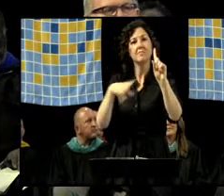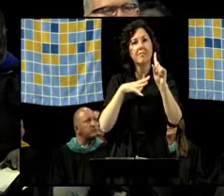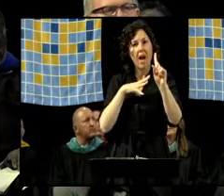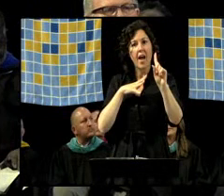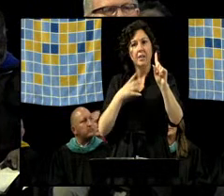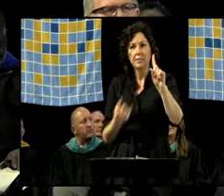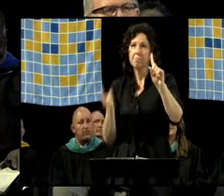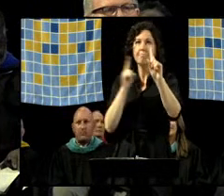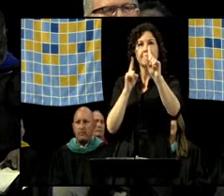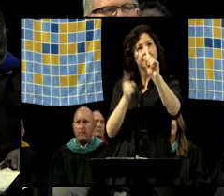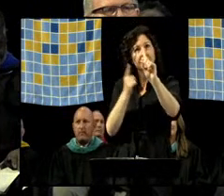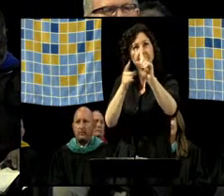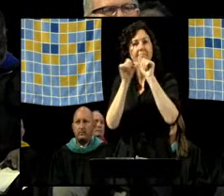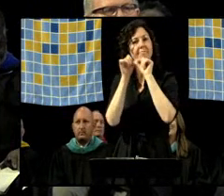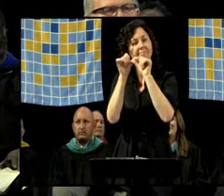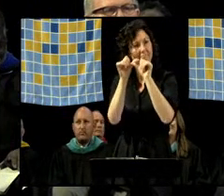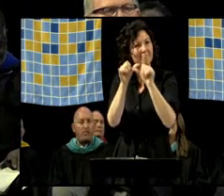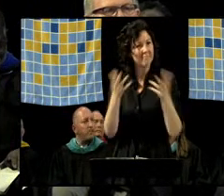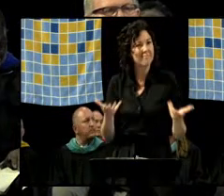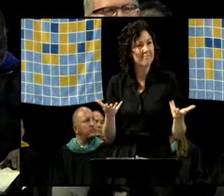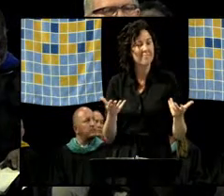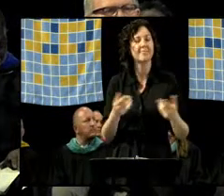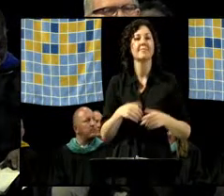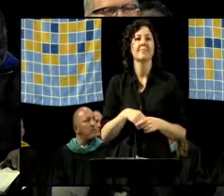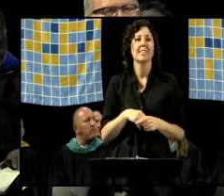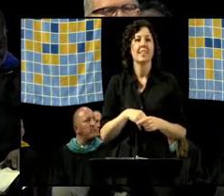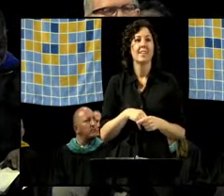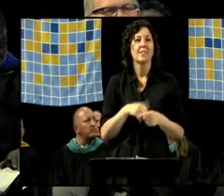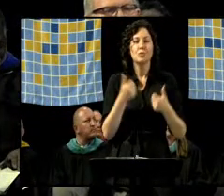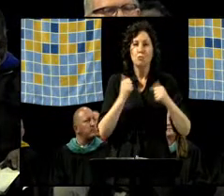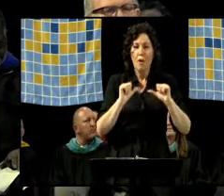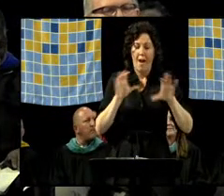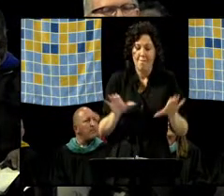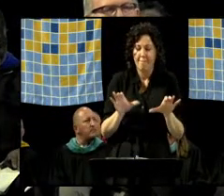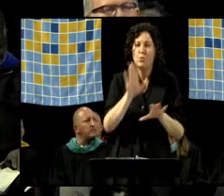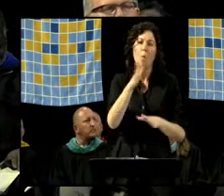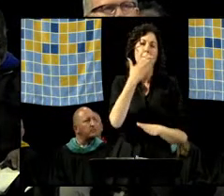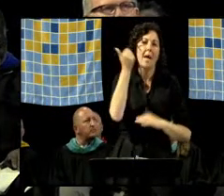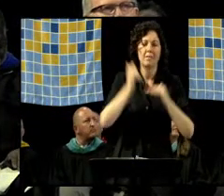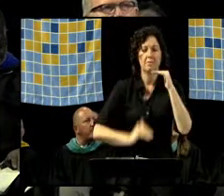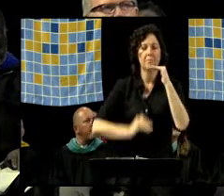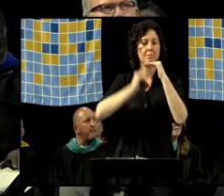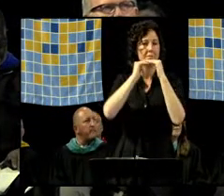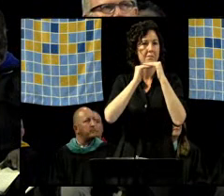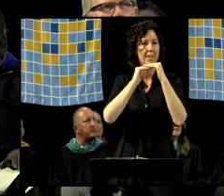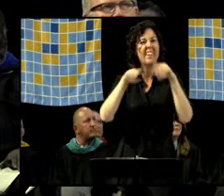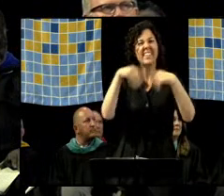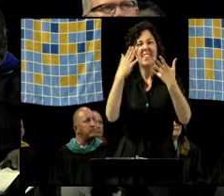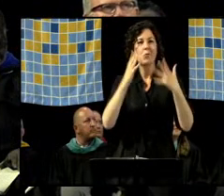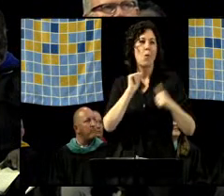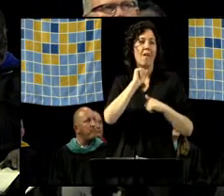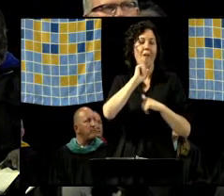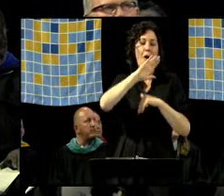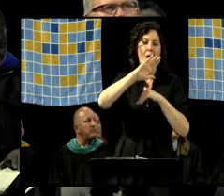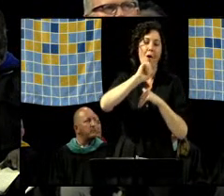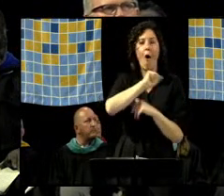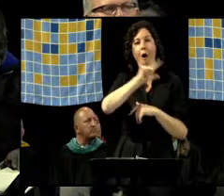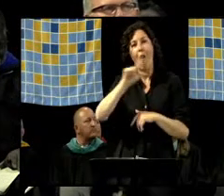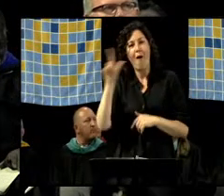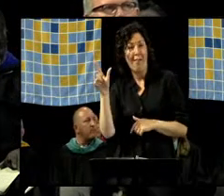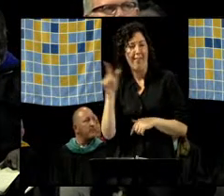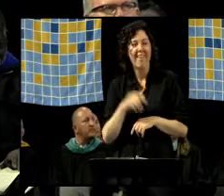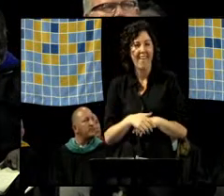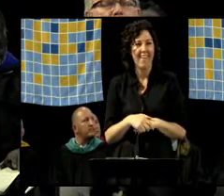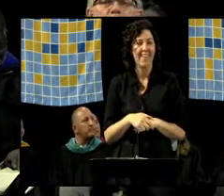to improve and move on. Keep pushing, strive to do our best, give it our all. That's all we can do.